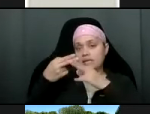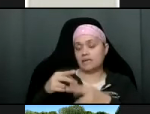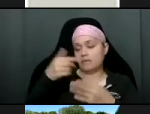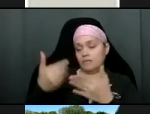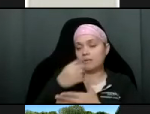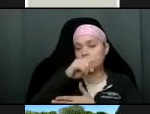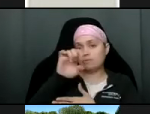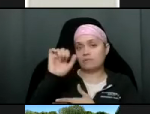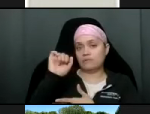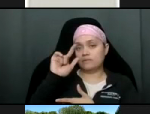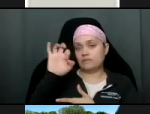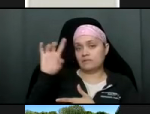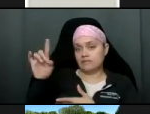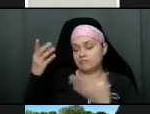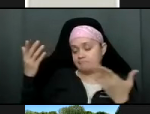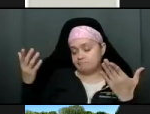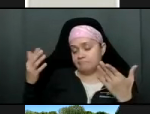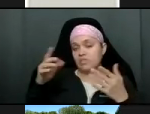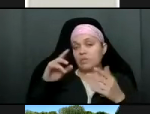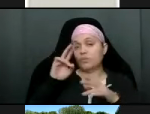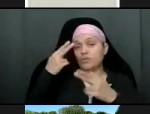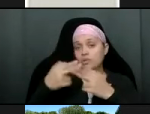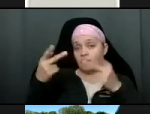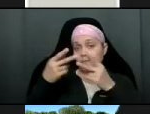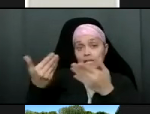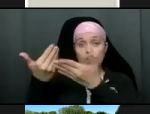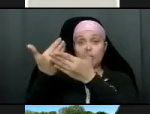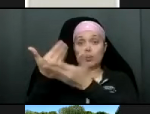well. Now, when you name a place New